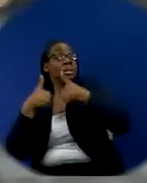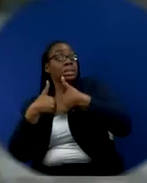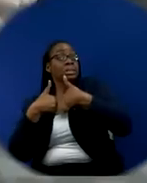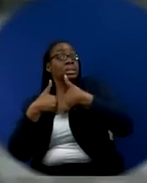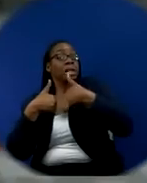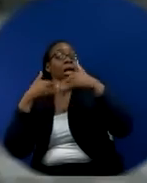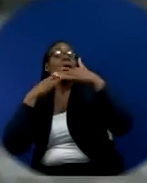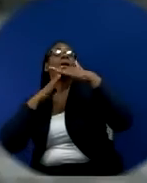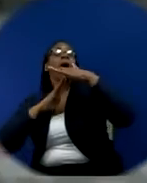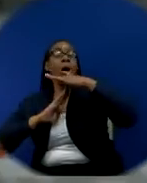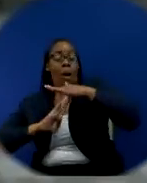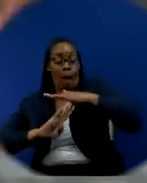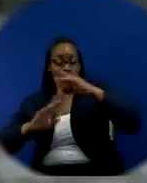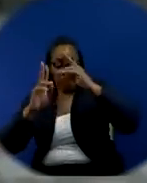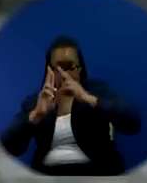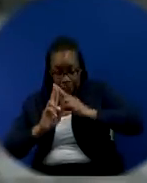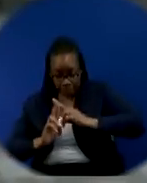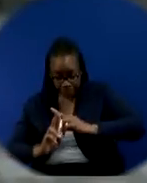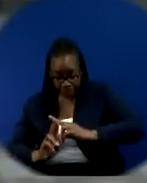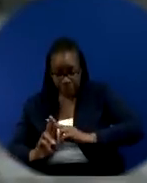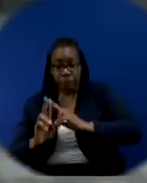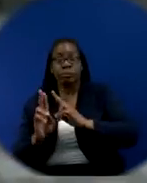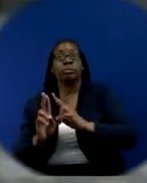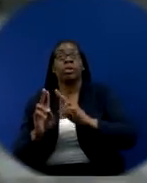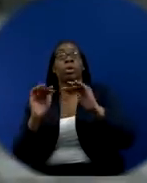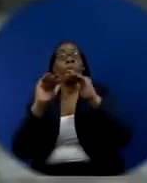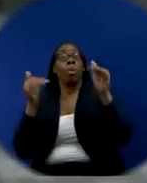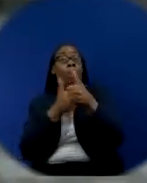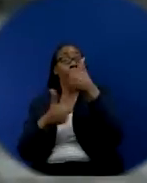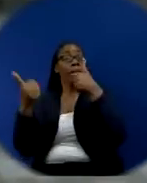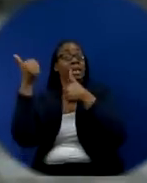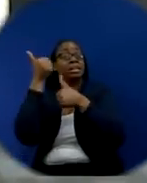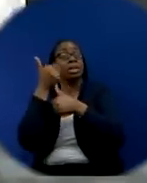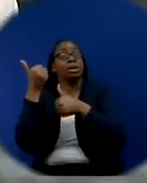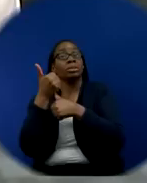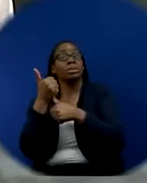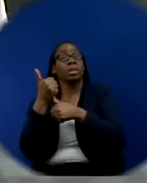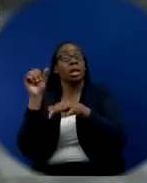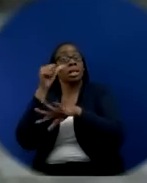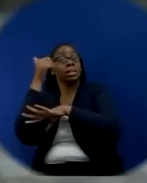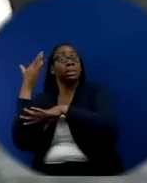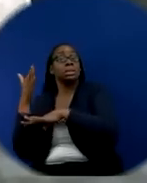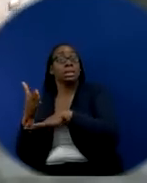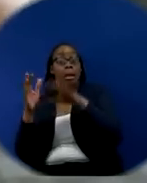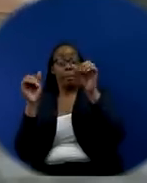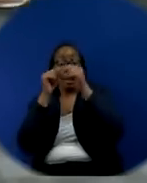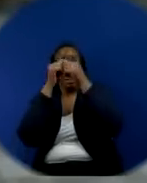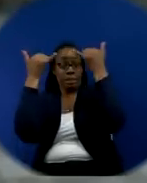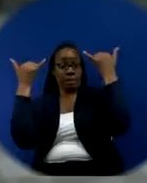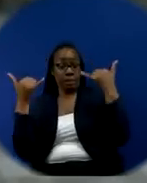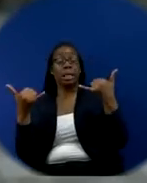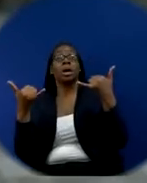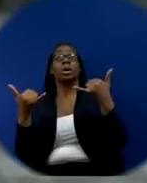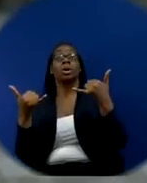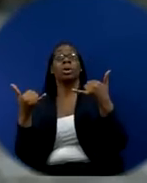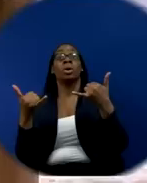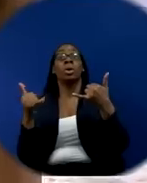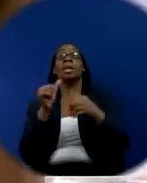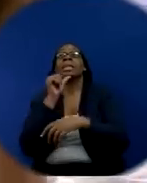who have humility or who humble themselves will be exalted. And somebody today needs to understand that this is